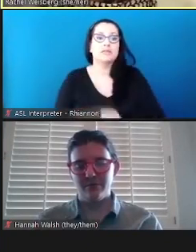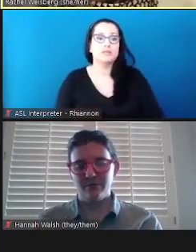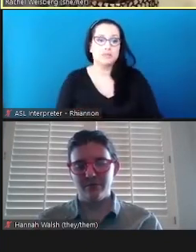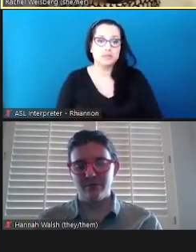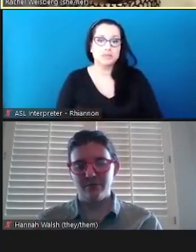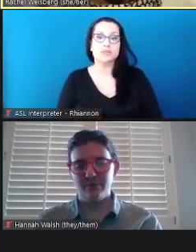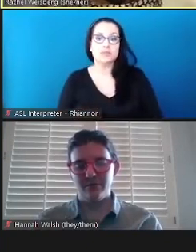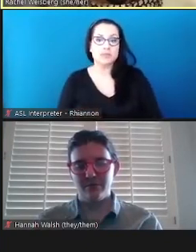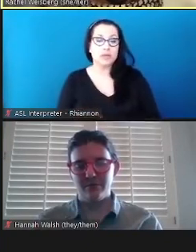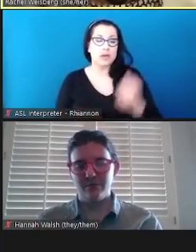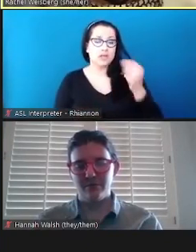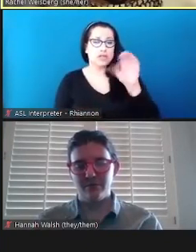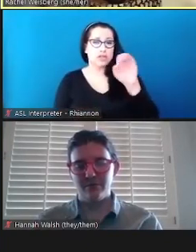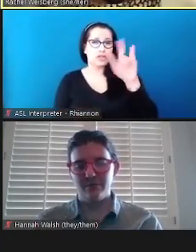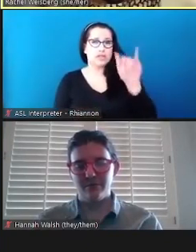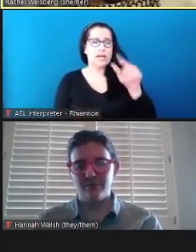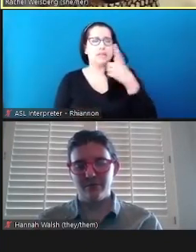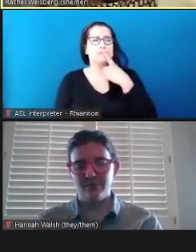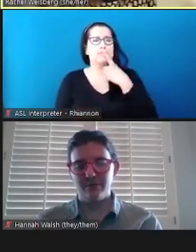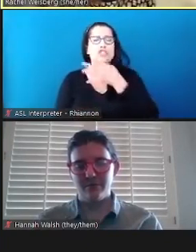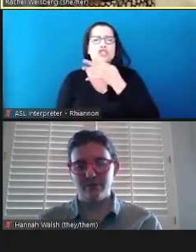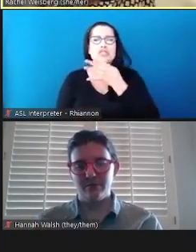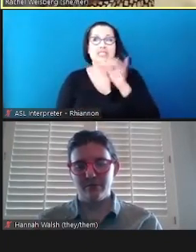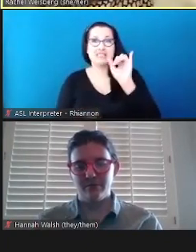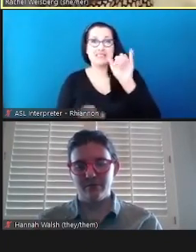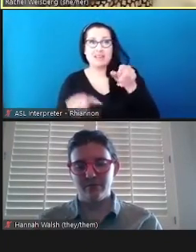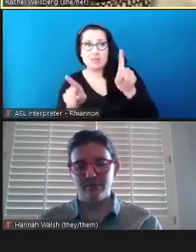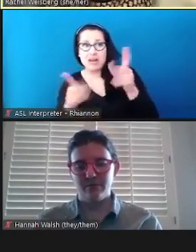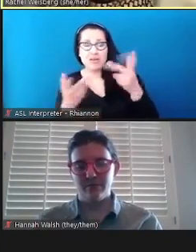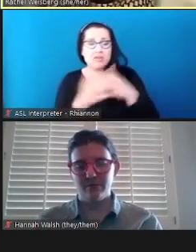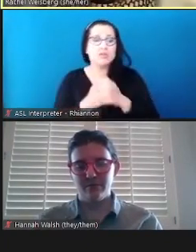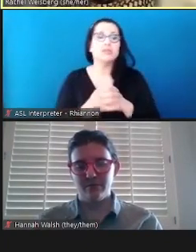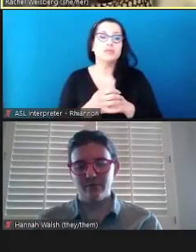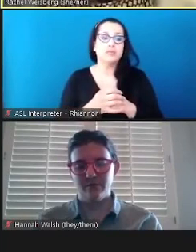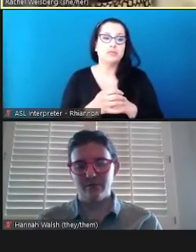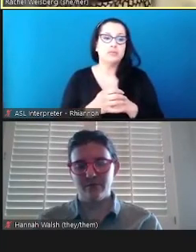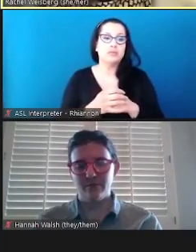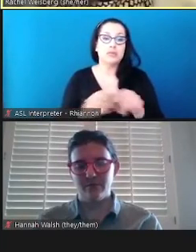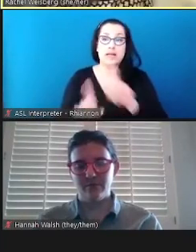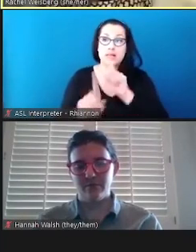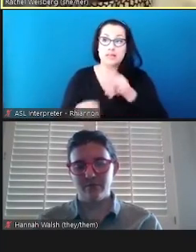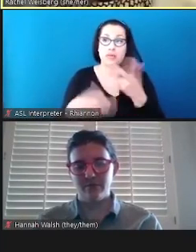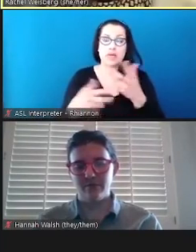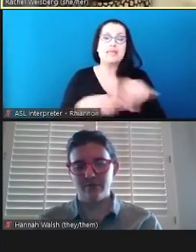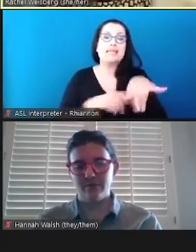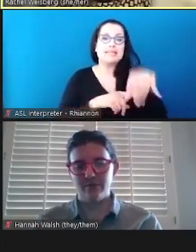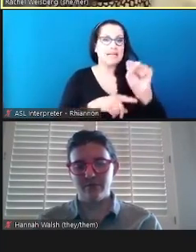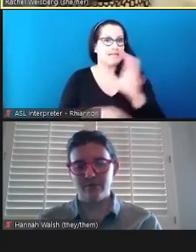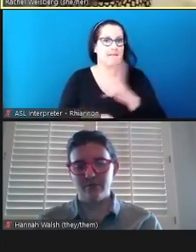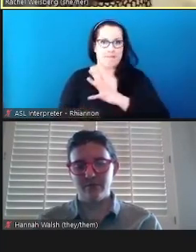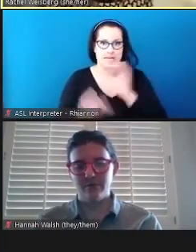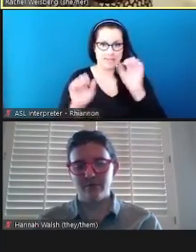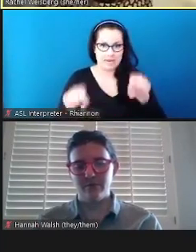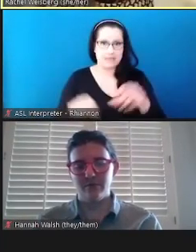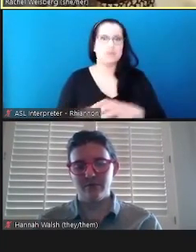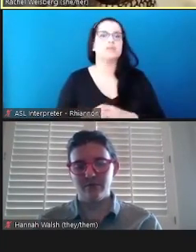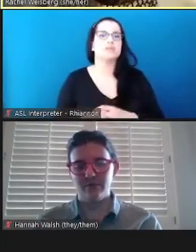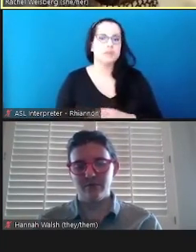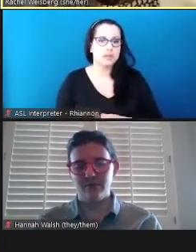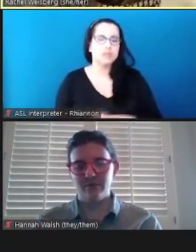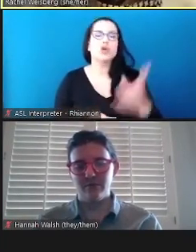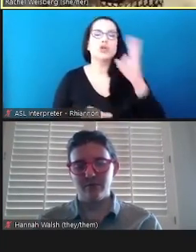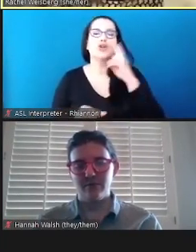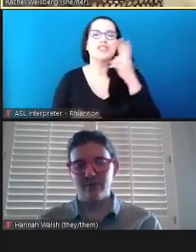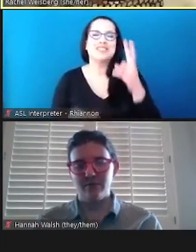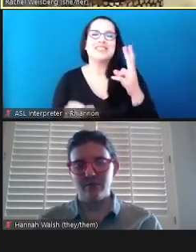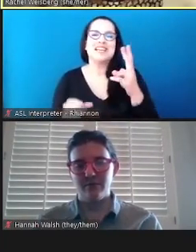she wonders whether that is something that is okay. And the answer to that is yes. So you're seeing a theme with a lot of